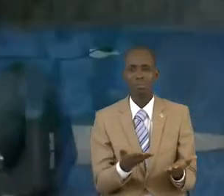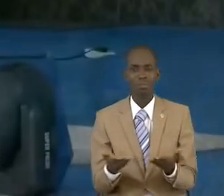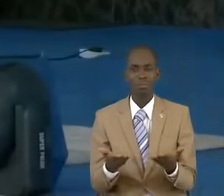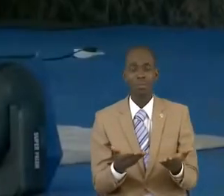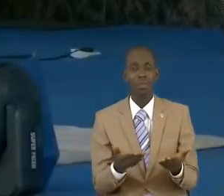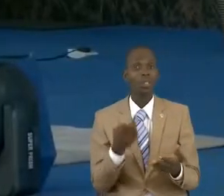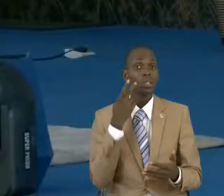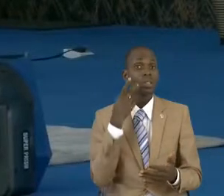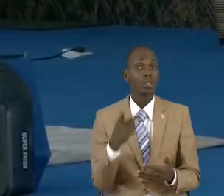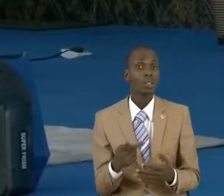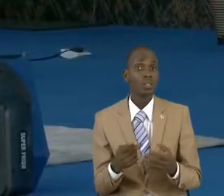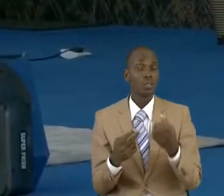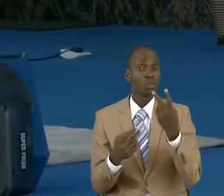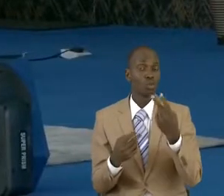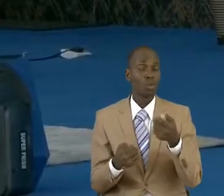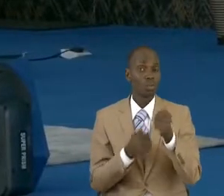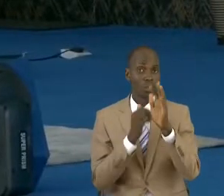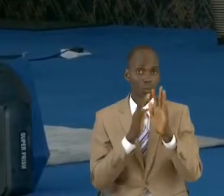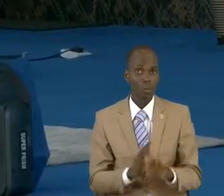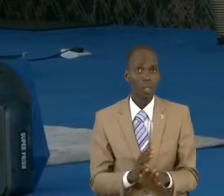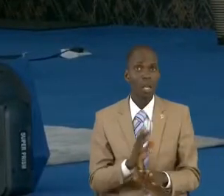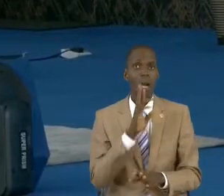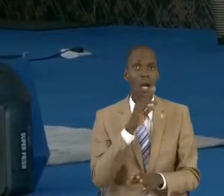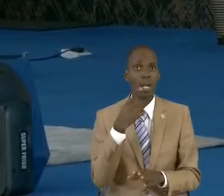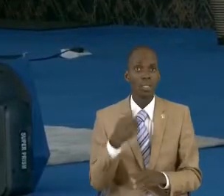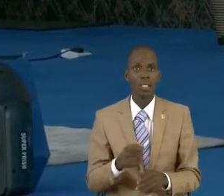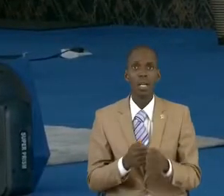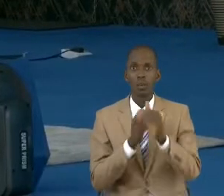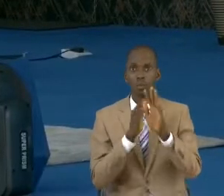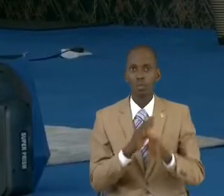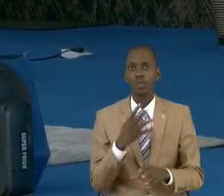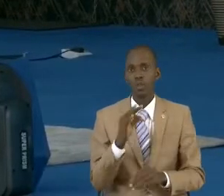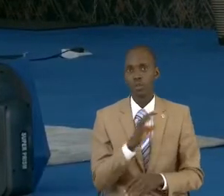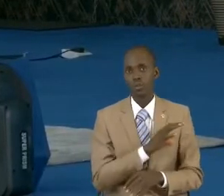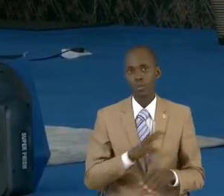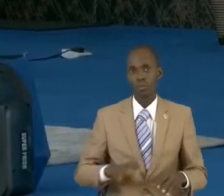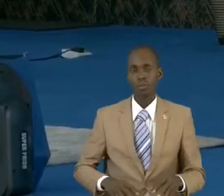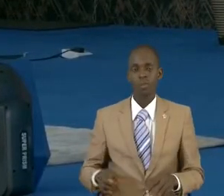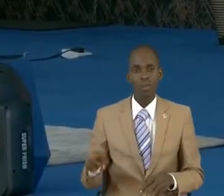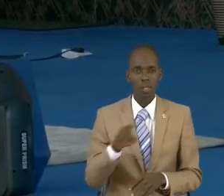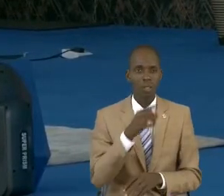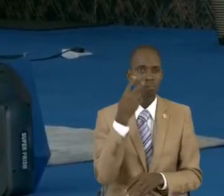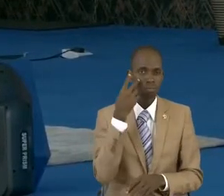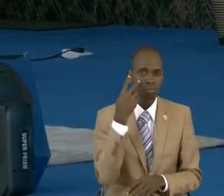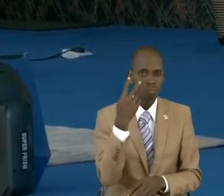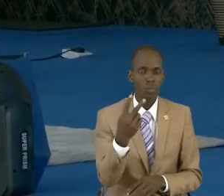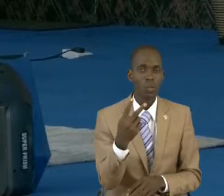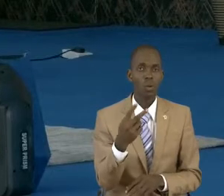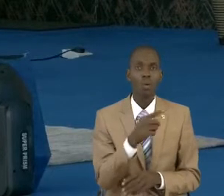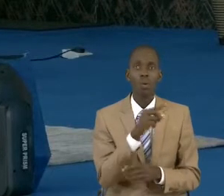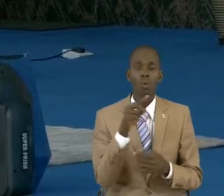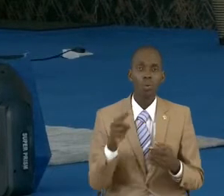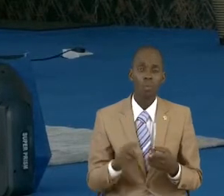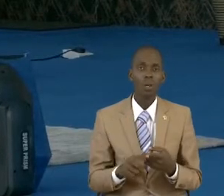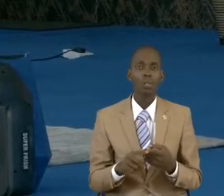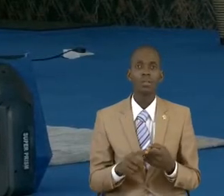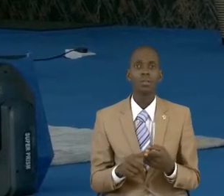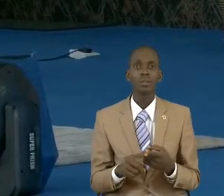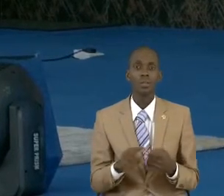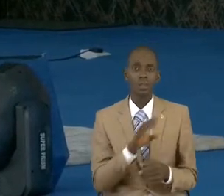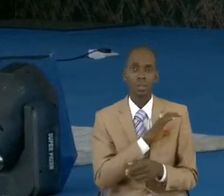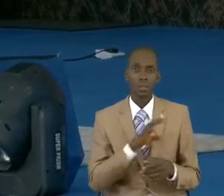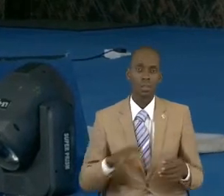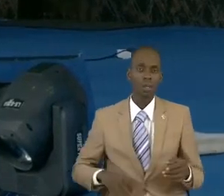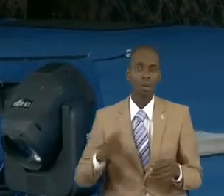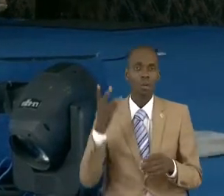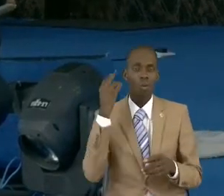apostles, they were the apostles of Christ. They saw it when he was arrested. They saw it